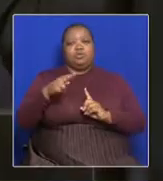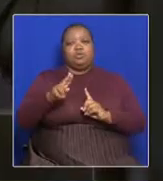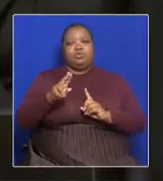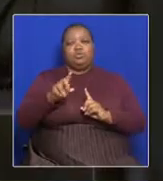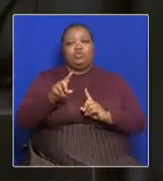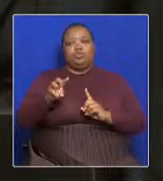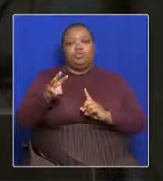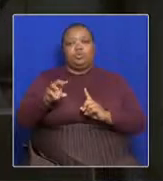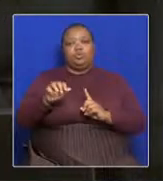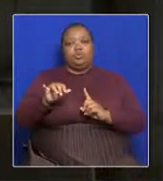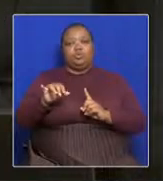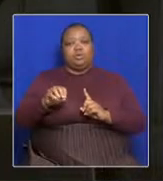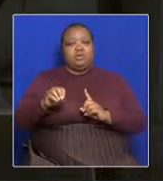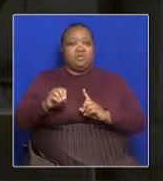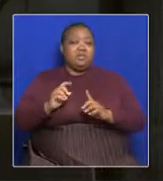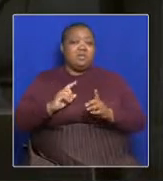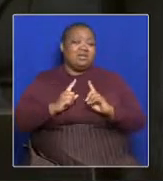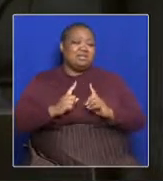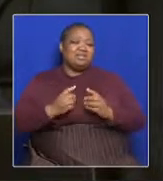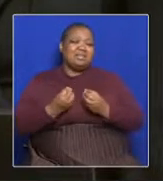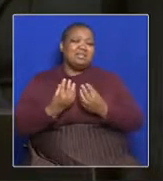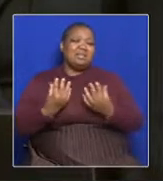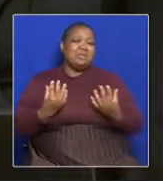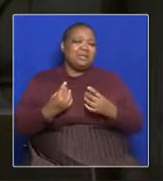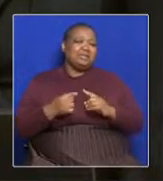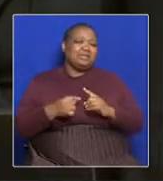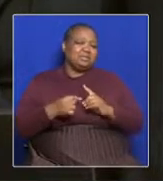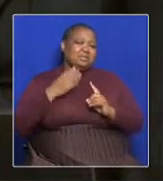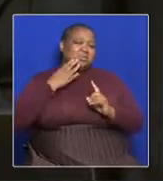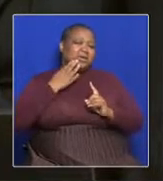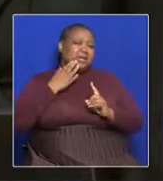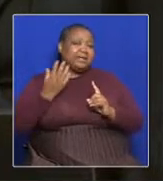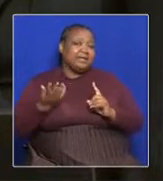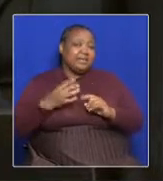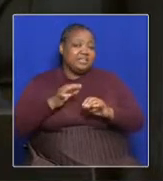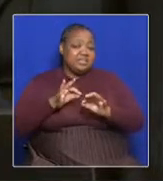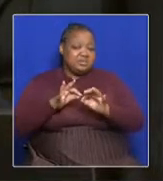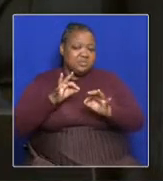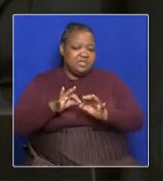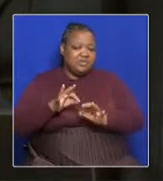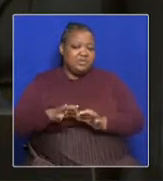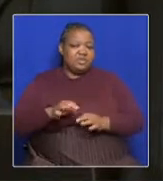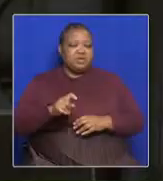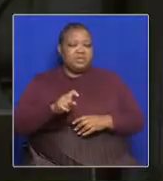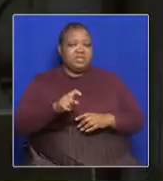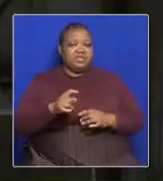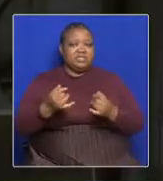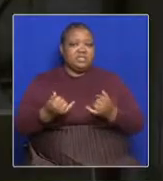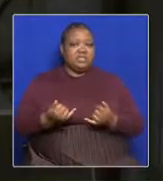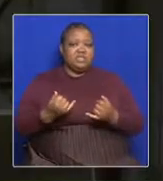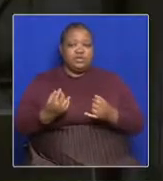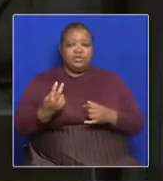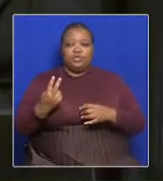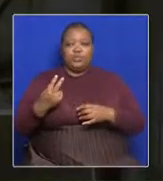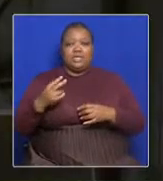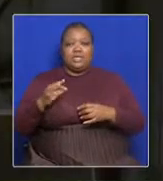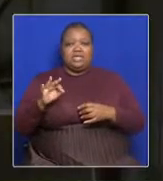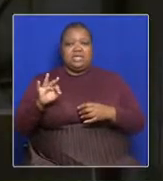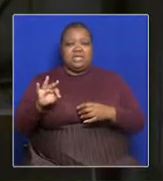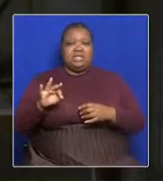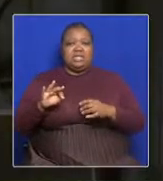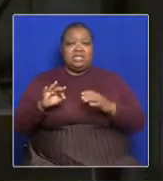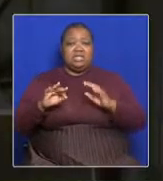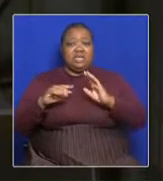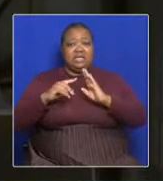did you have with Colonel Kuzwayo and when? You're going to have to be specific because right now we have only the 23rd, and it would be very curious, I think,